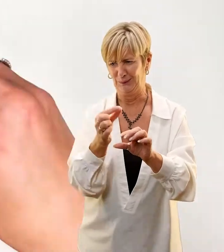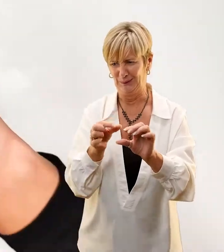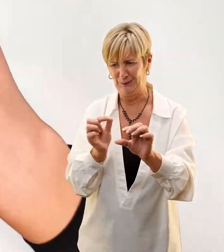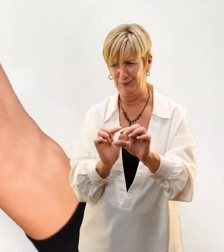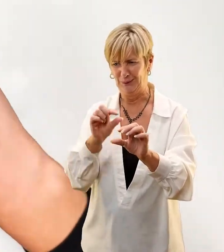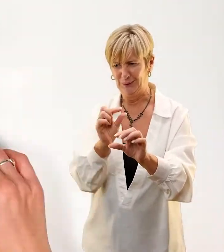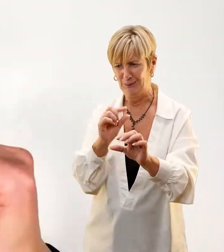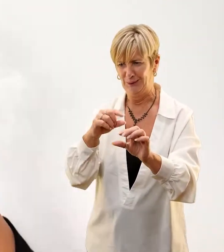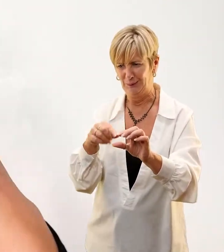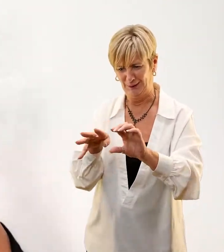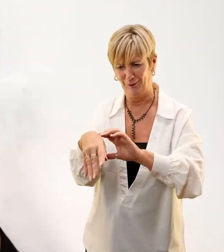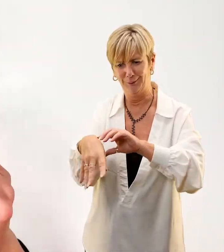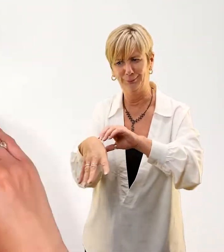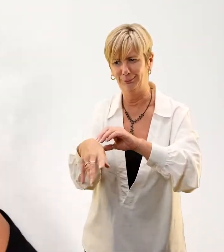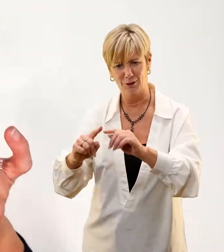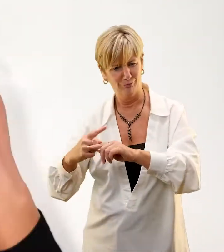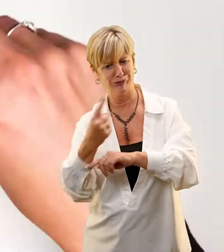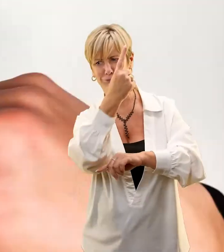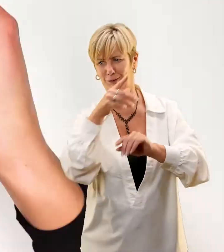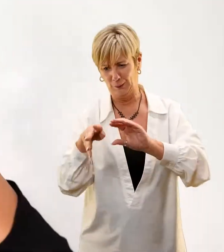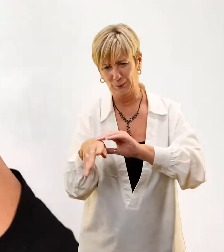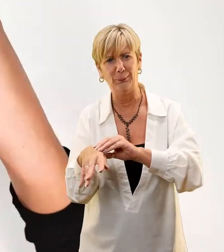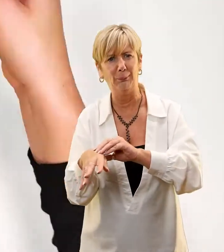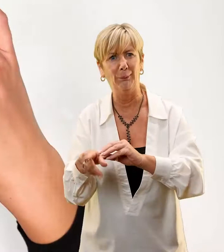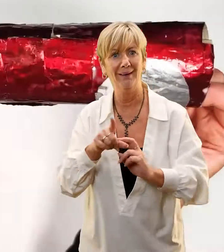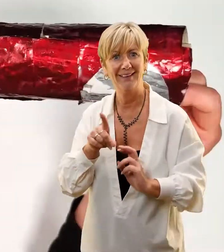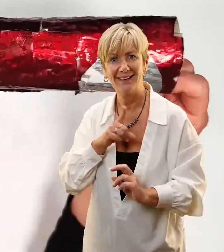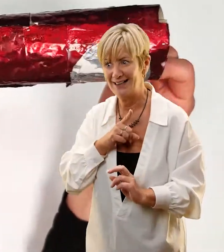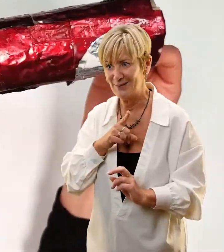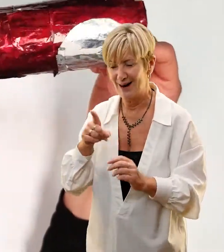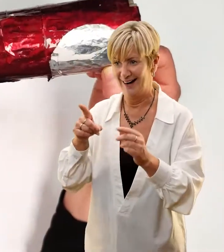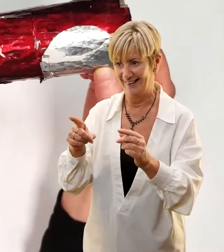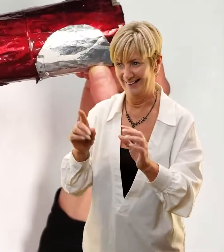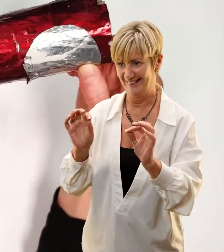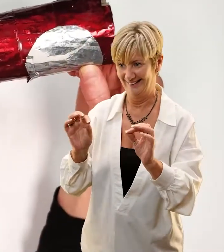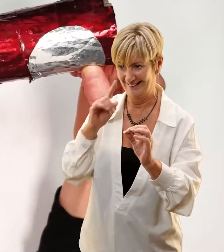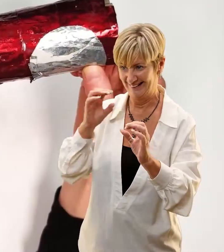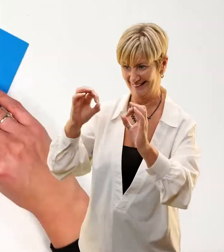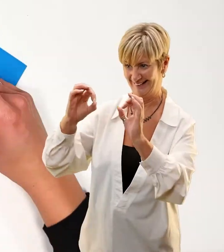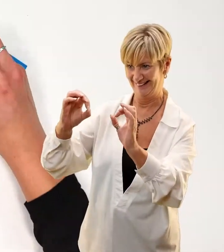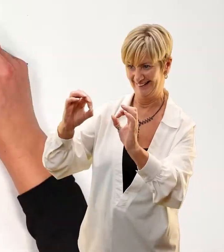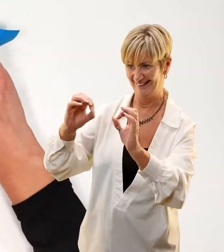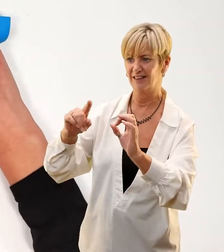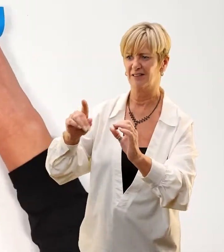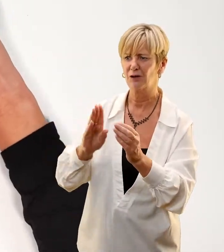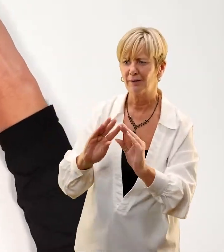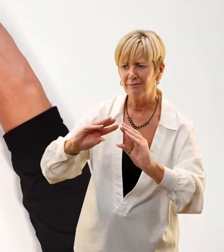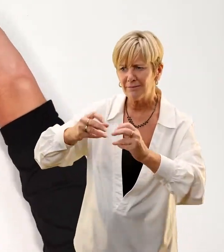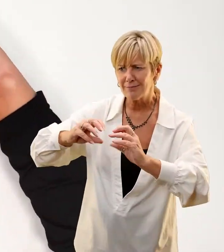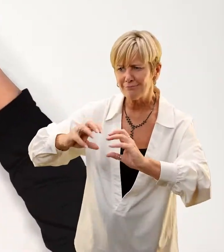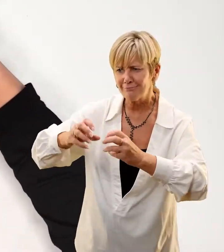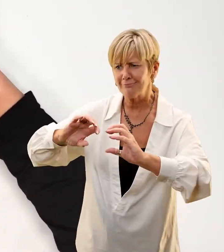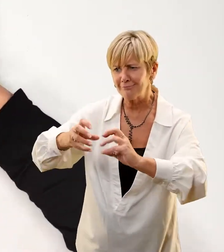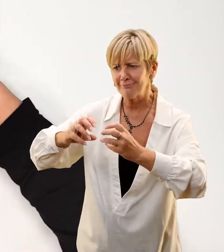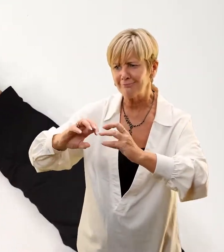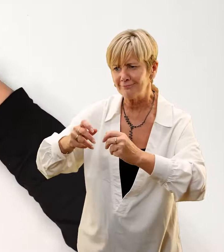paper to create a brilliant fiery flash coming from the end of your rocket. Roll up some coloured card into a